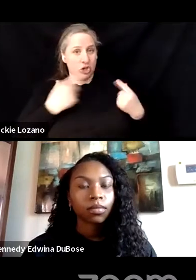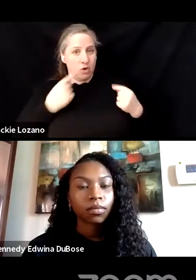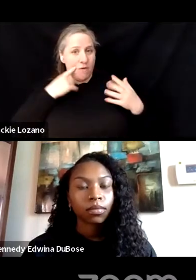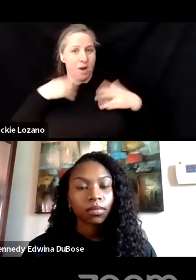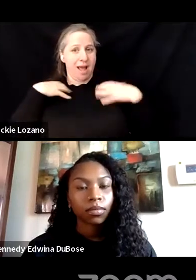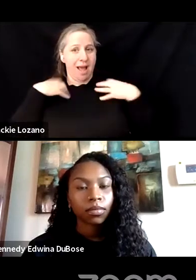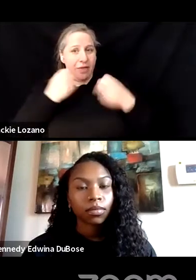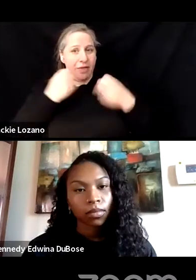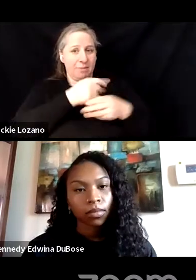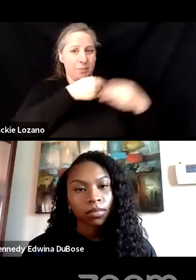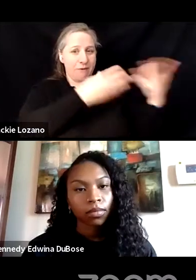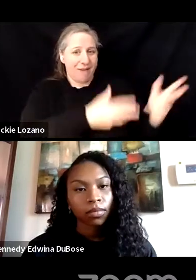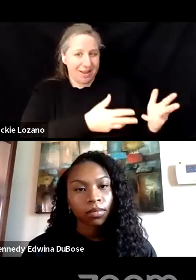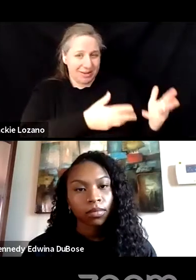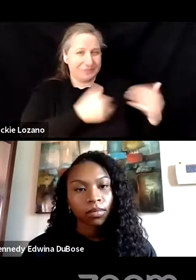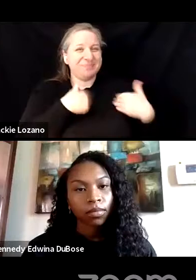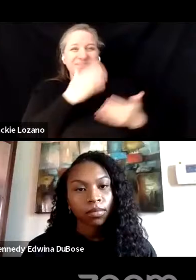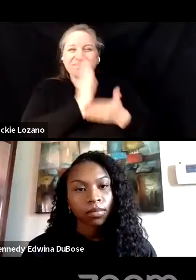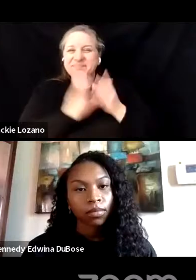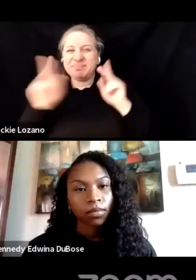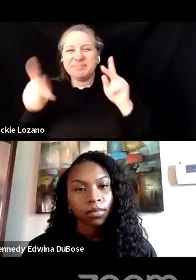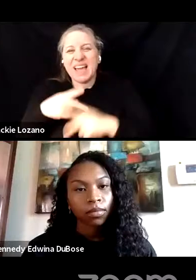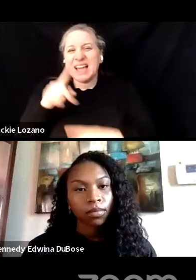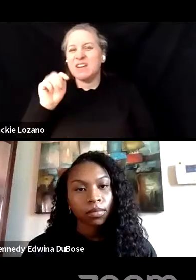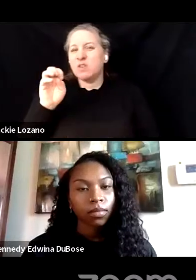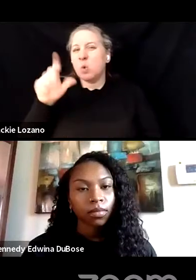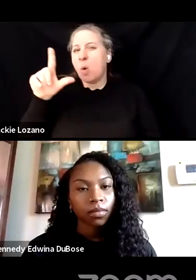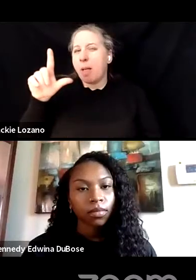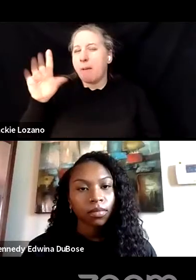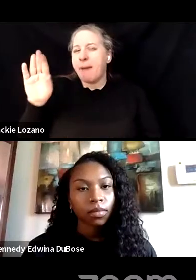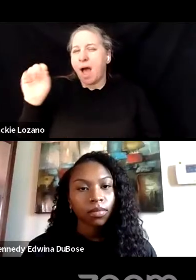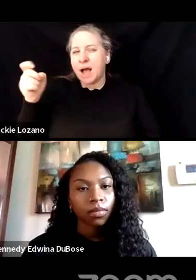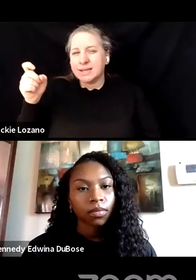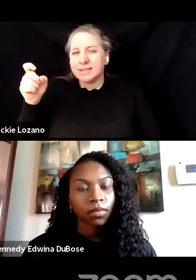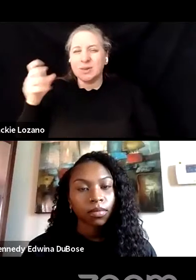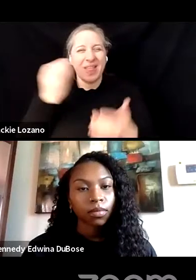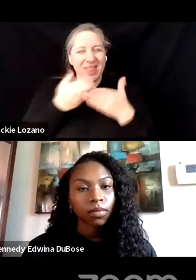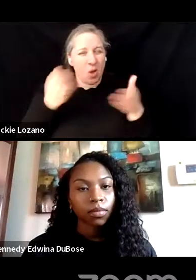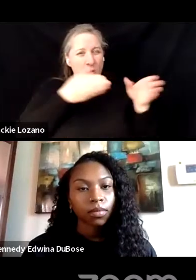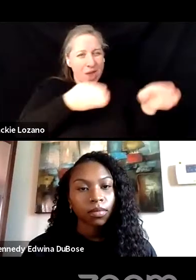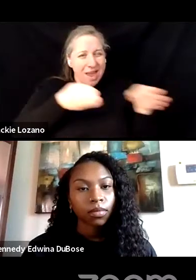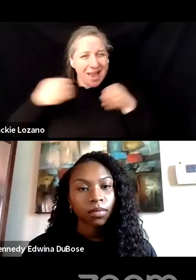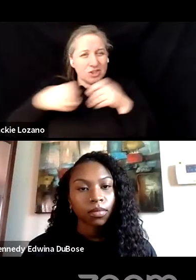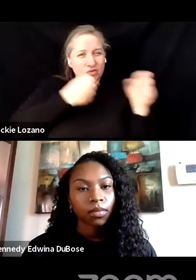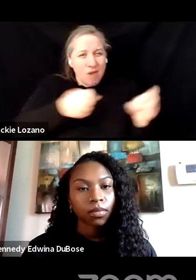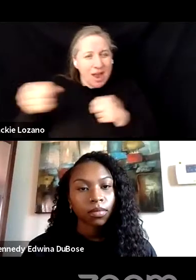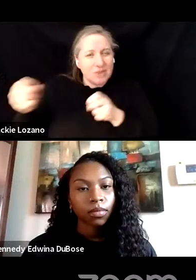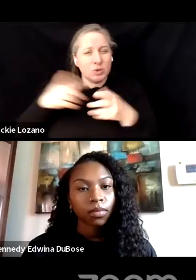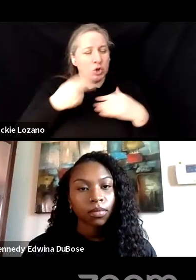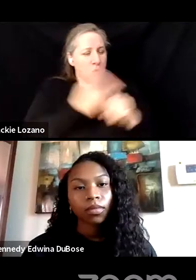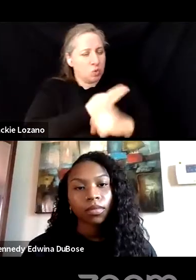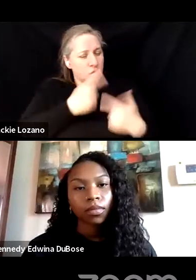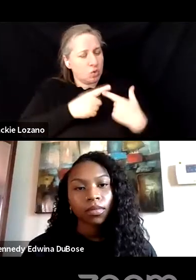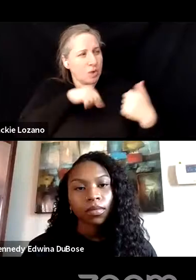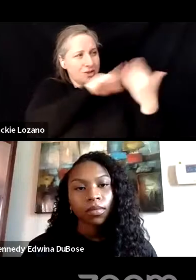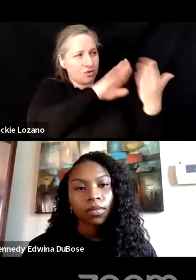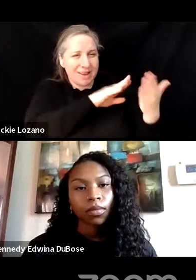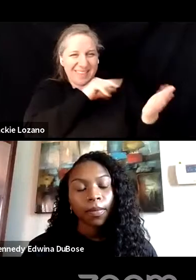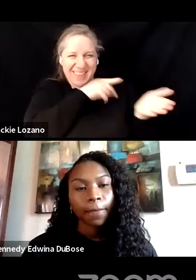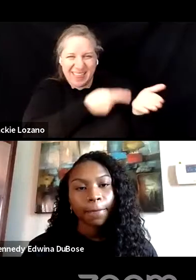anyone? Is there some toolbox that then people can use to then address these things? Now, I'll say